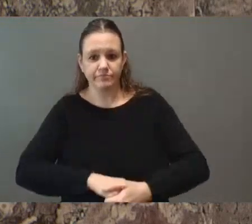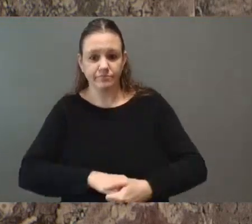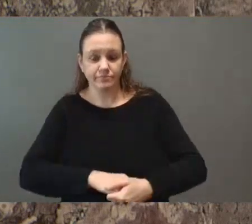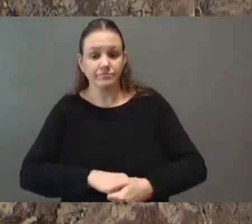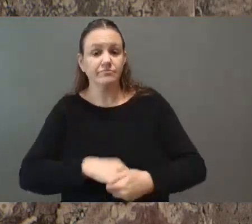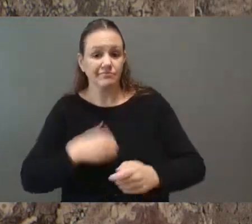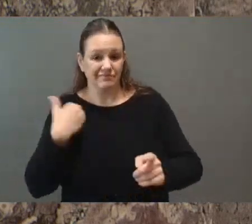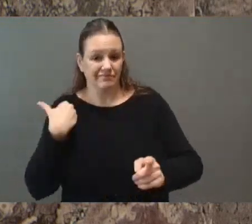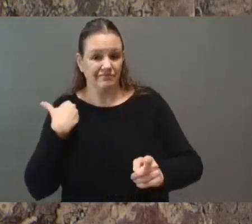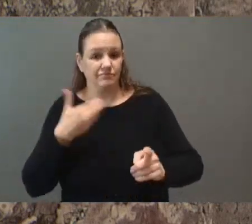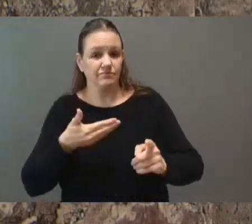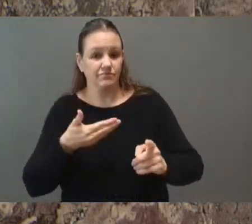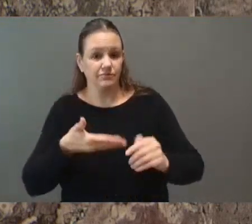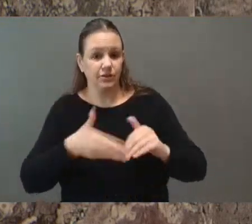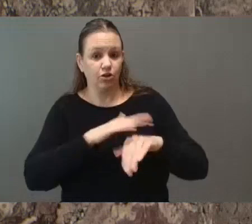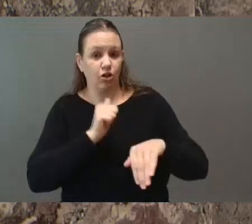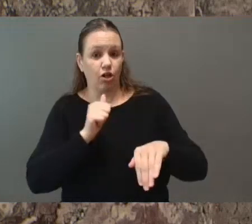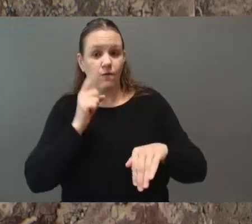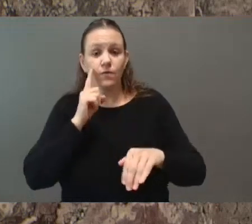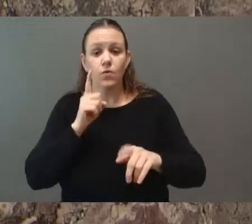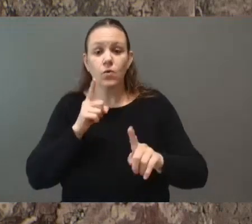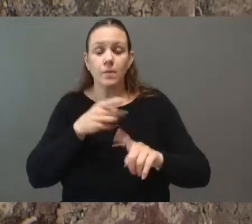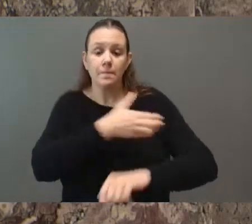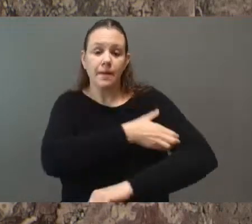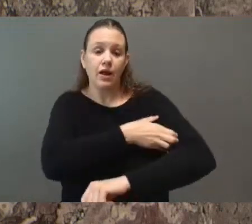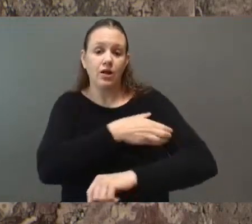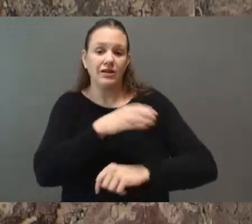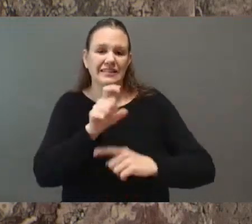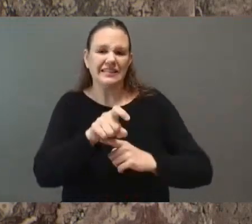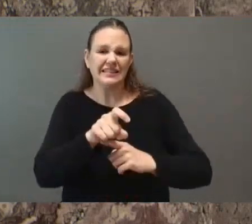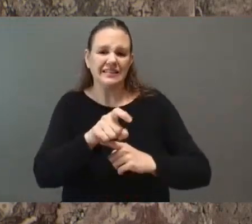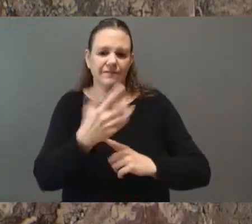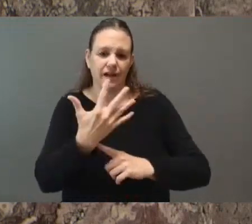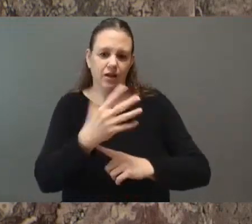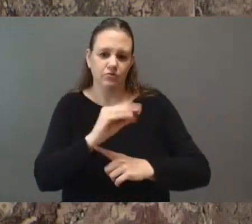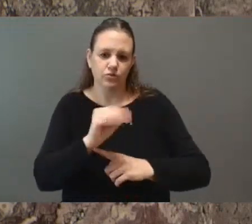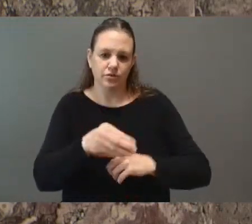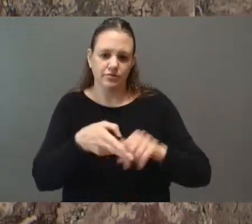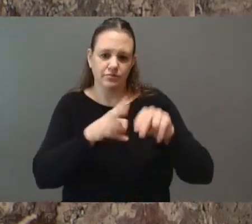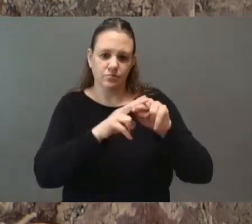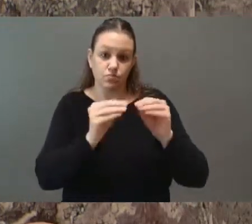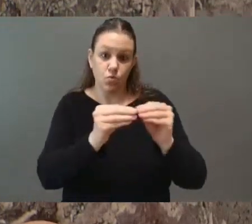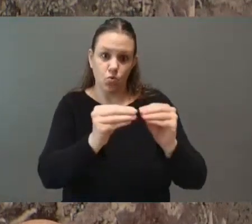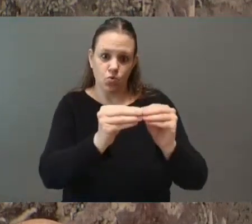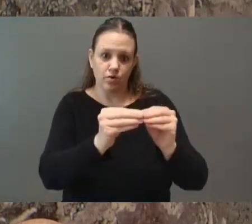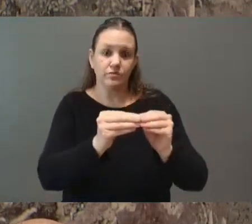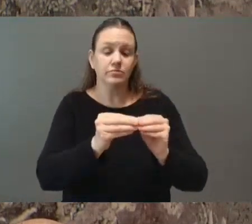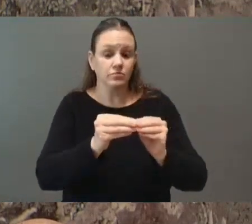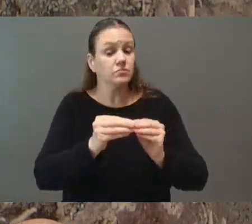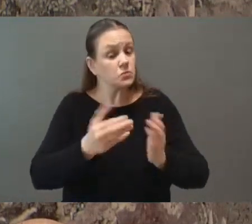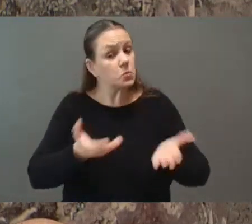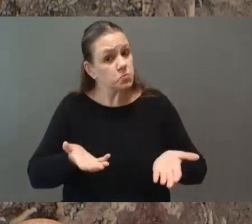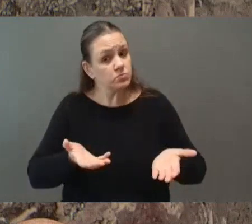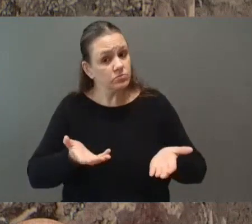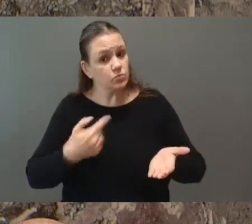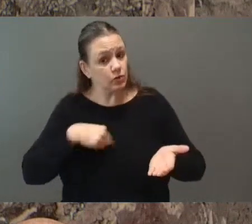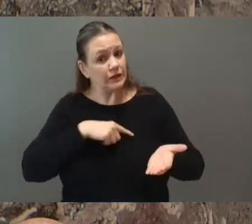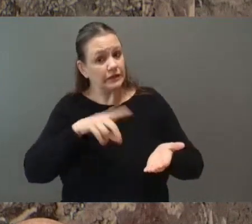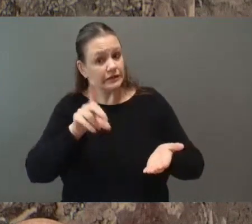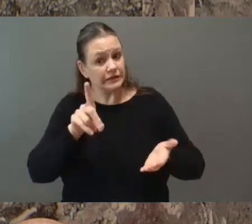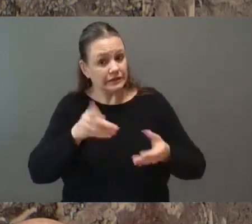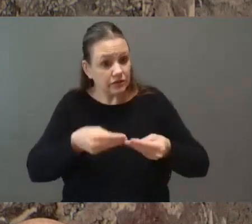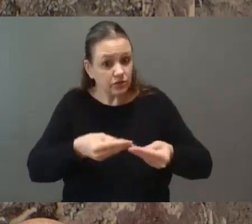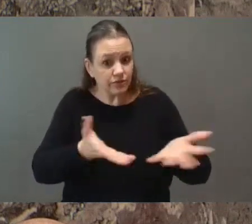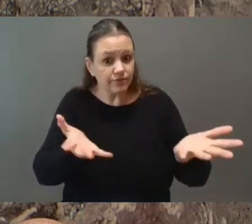grid. This is vital, clean electricity that we need to power homes. We need to power the choices that British Columbians are making as they switch and